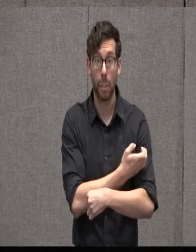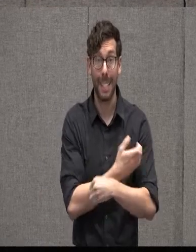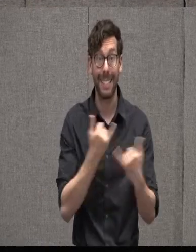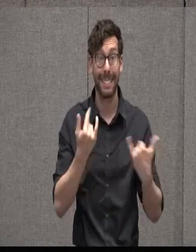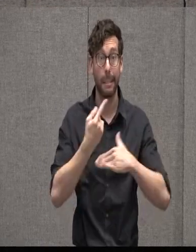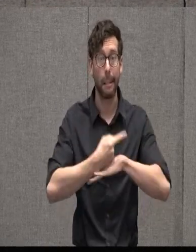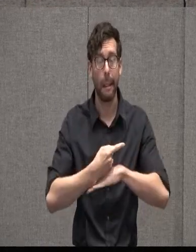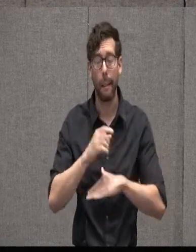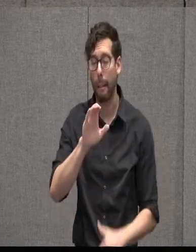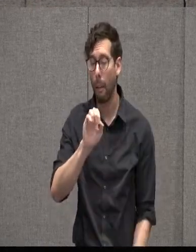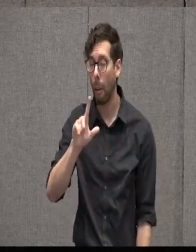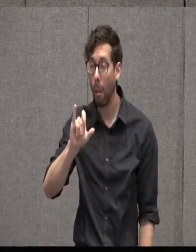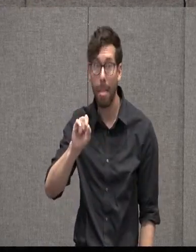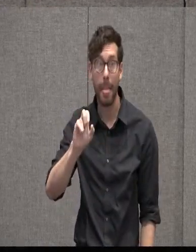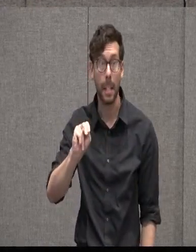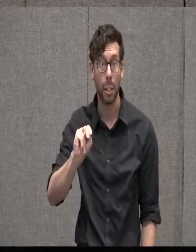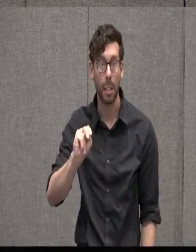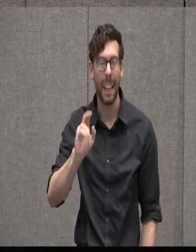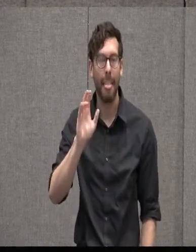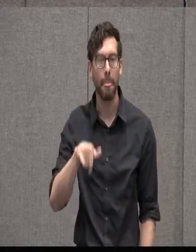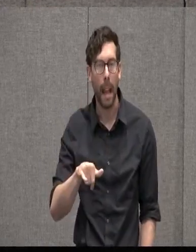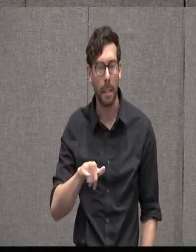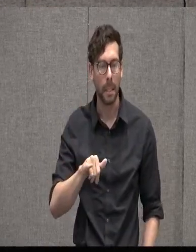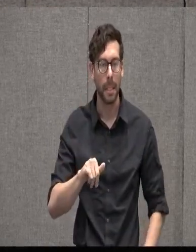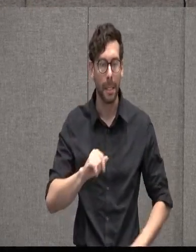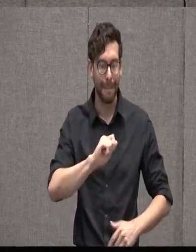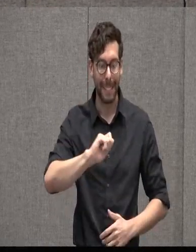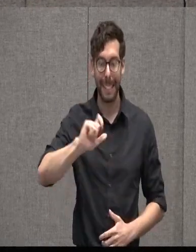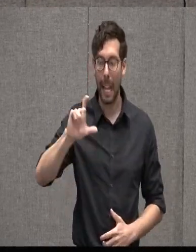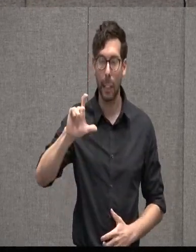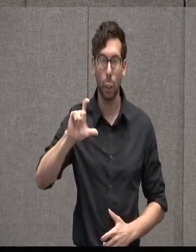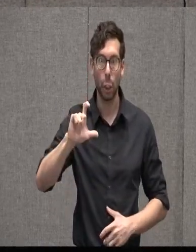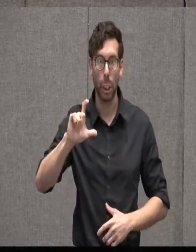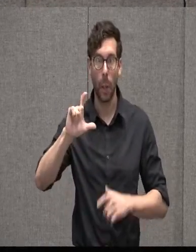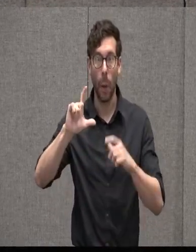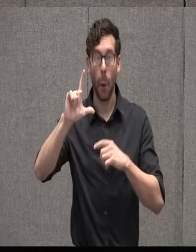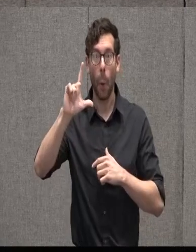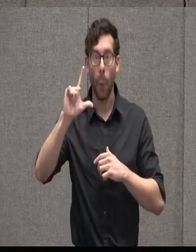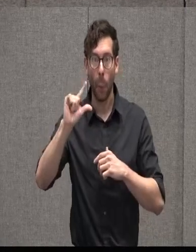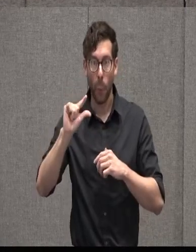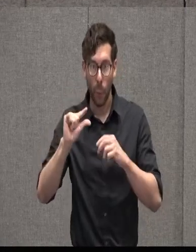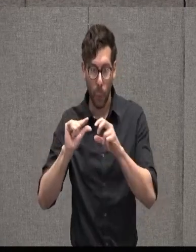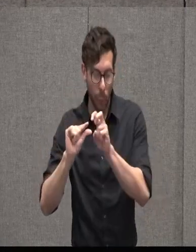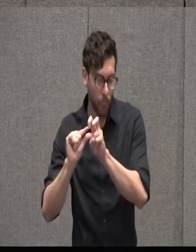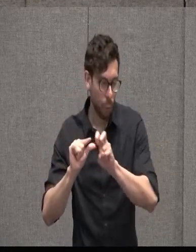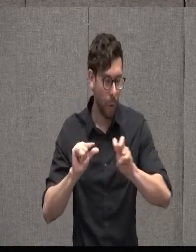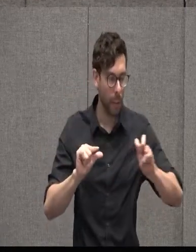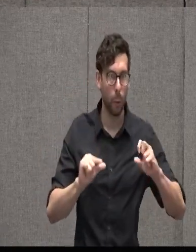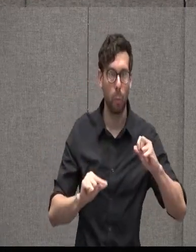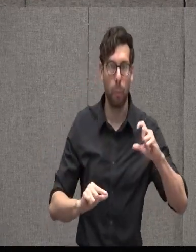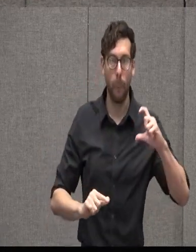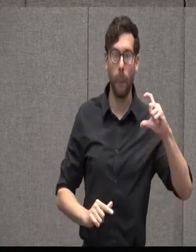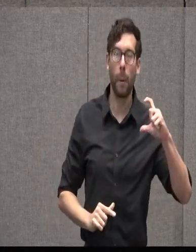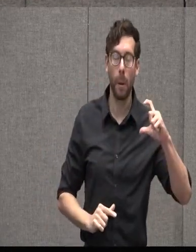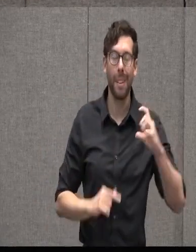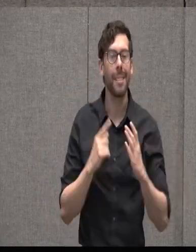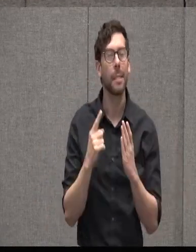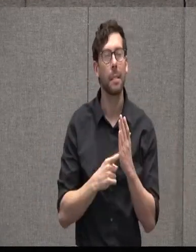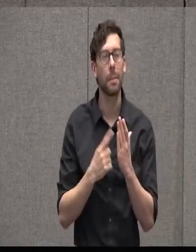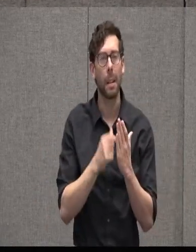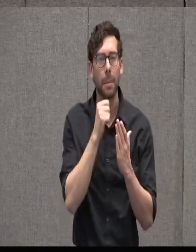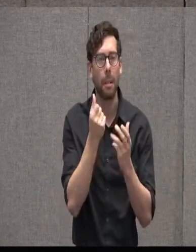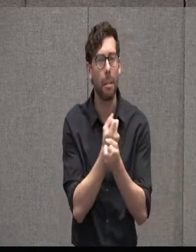to focus on collisions. And collision is a type of energy transfer. And it's hard